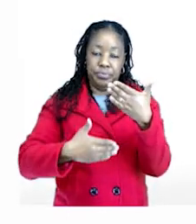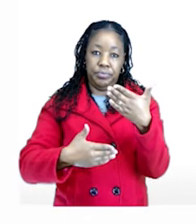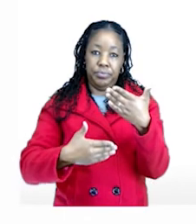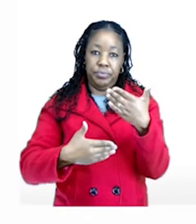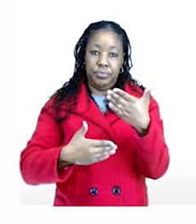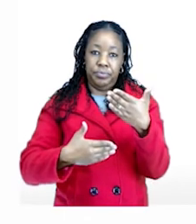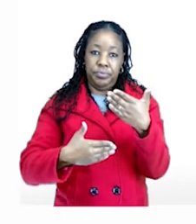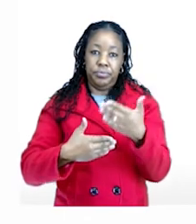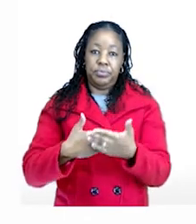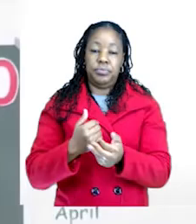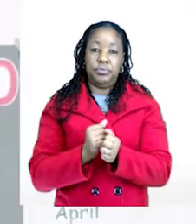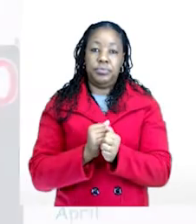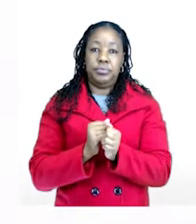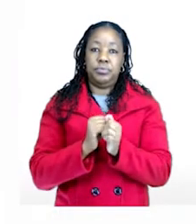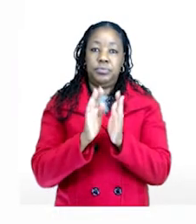page